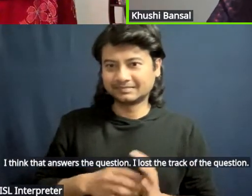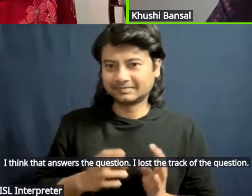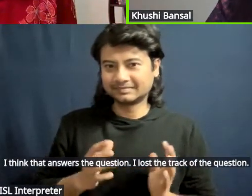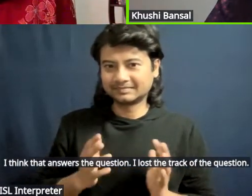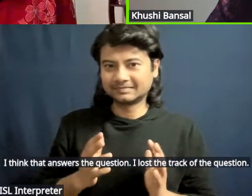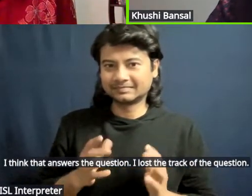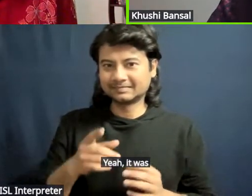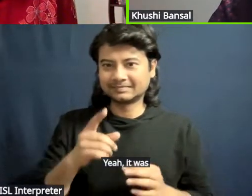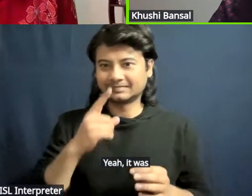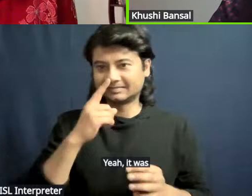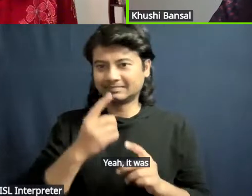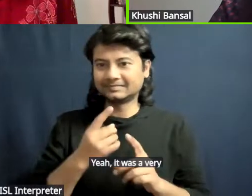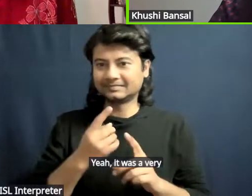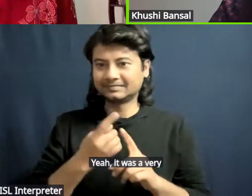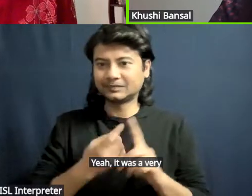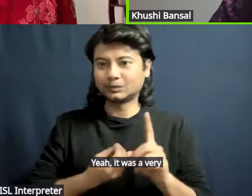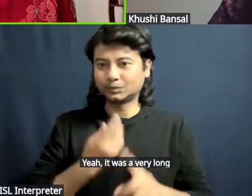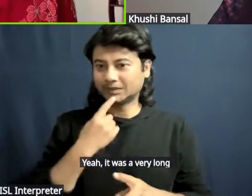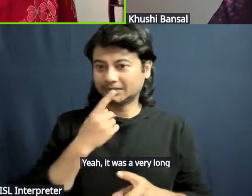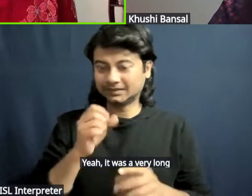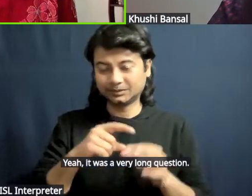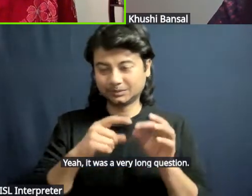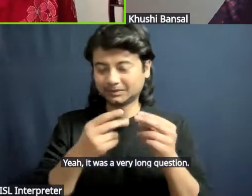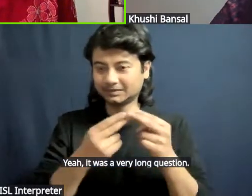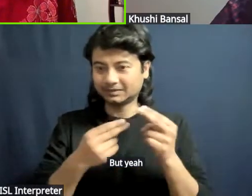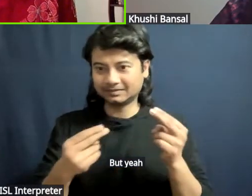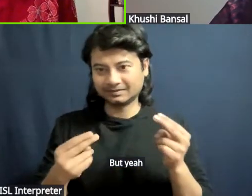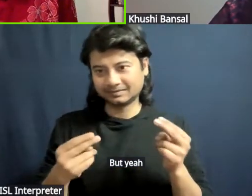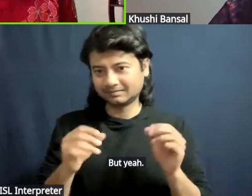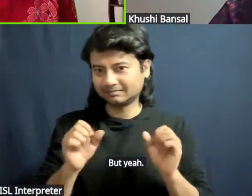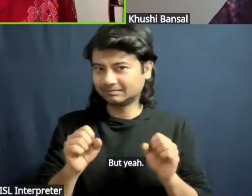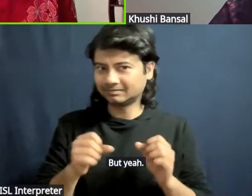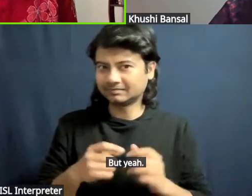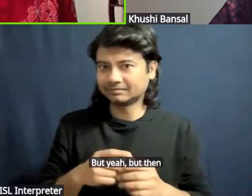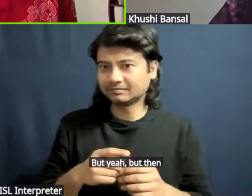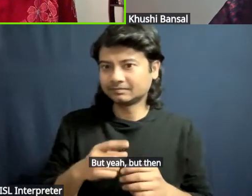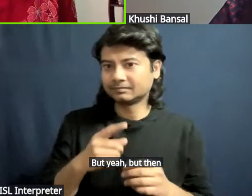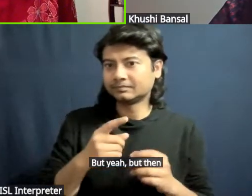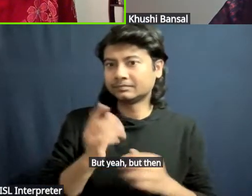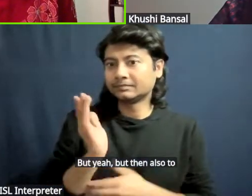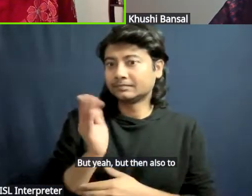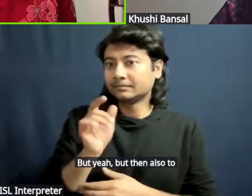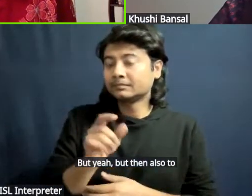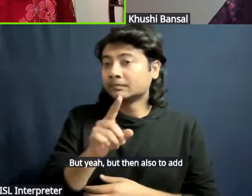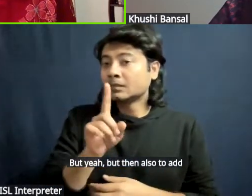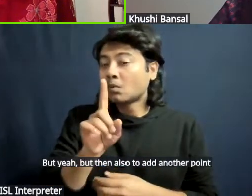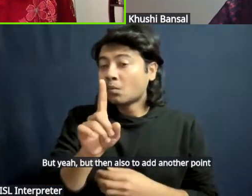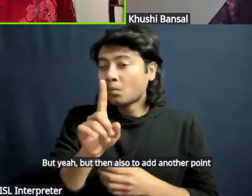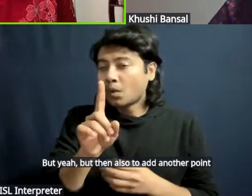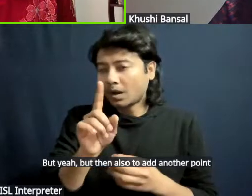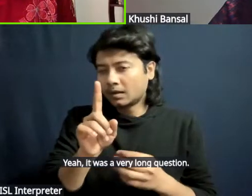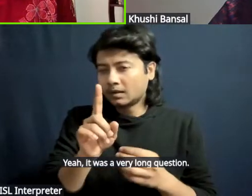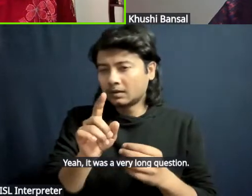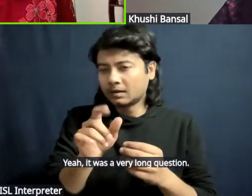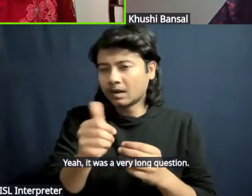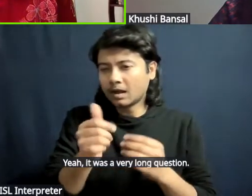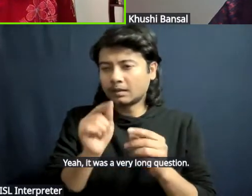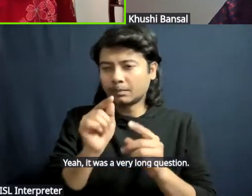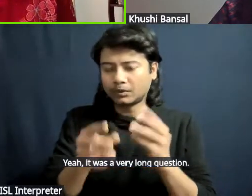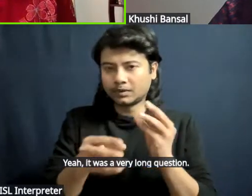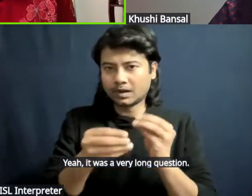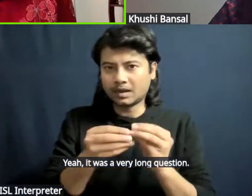very long question. but yeah, but then also to add another point, um,